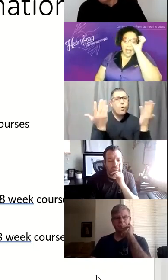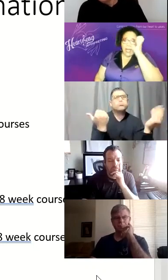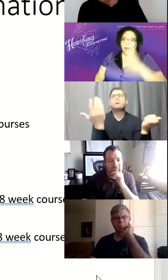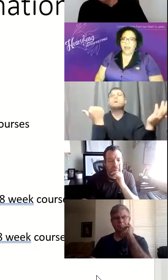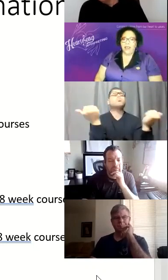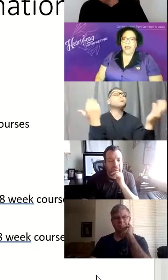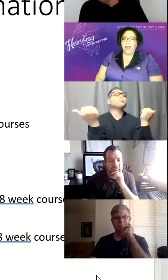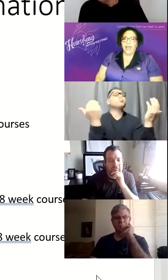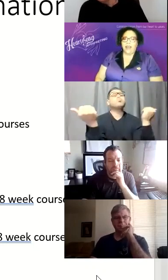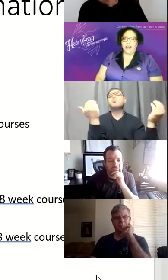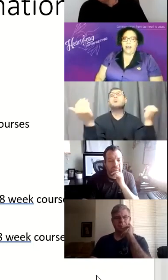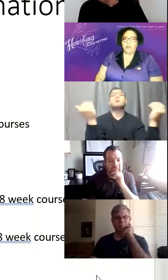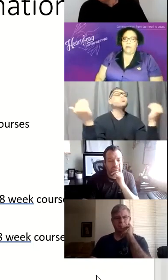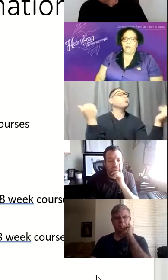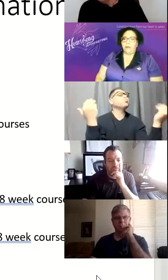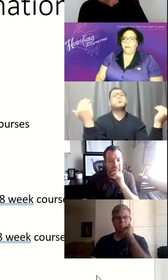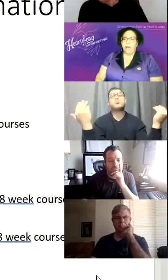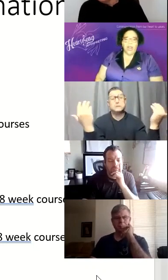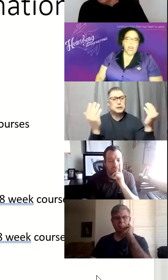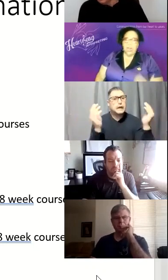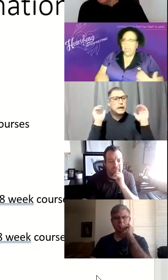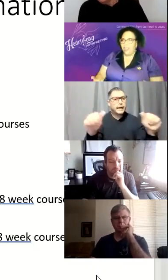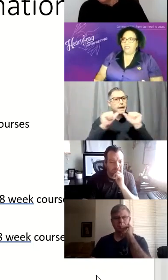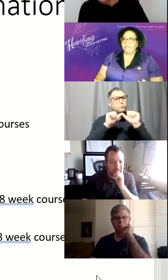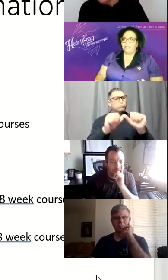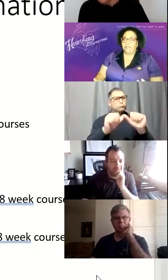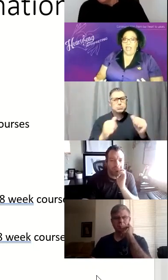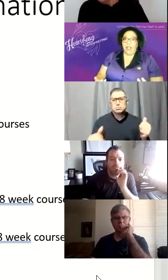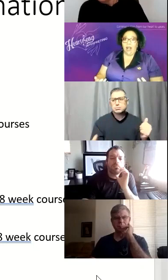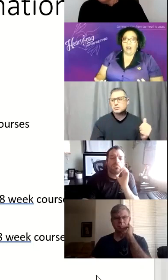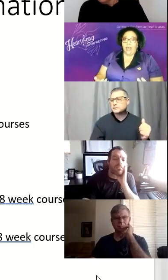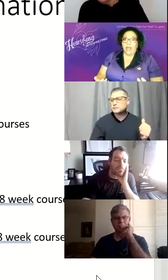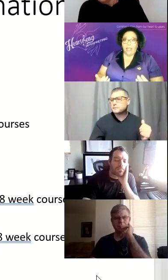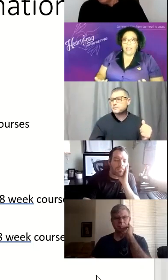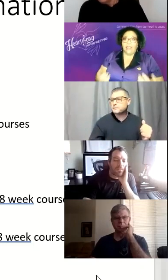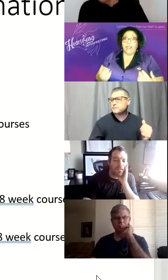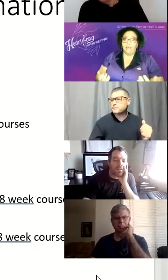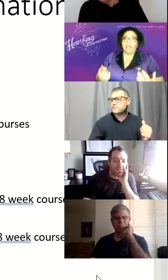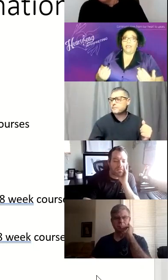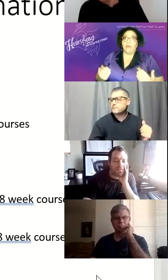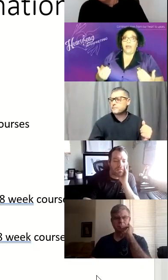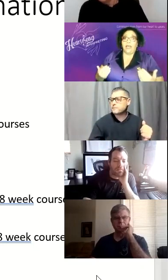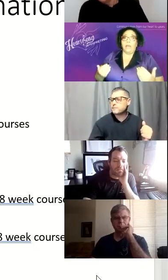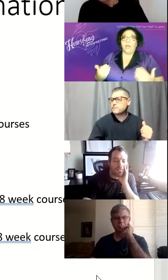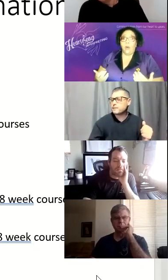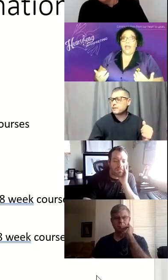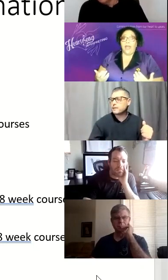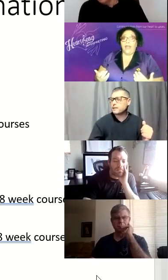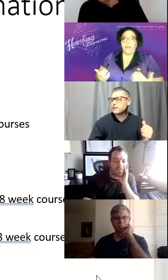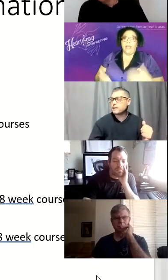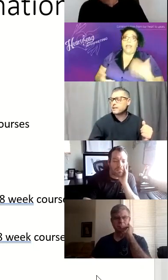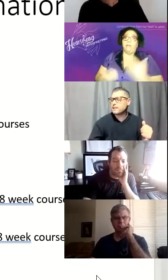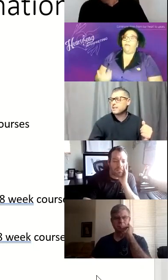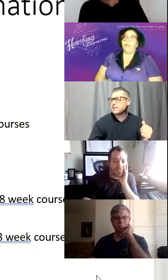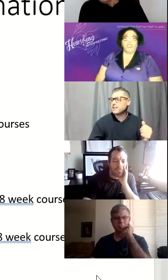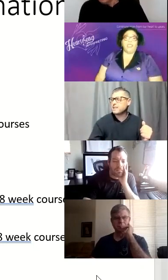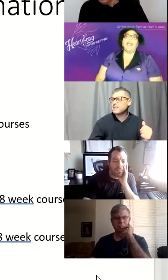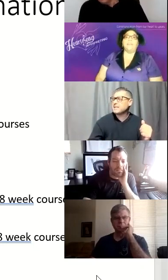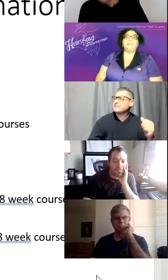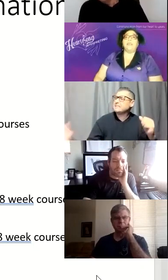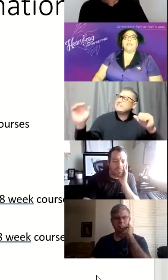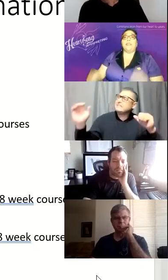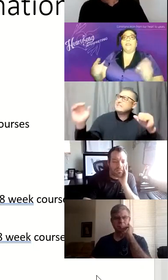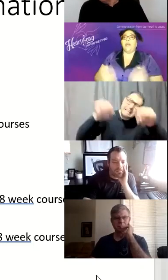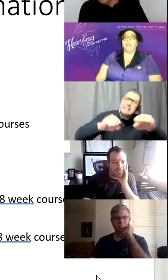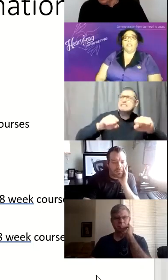going and come to a point where they are like, yes, I love this, I want to keep going, and then make it a profession.